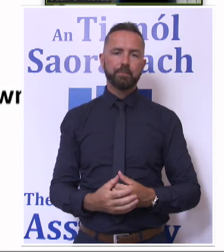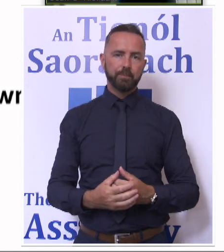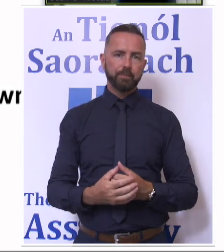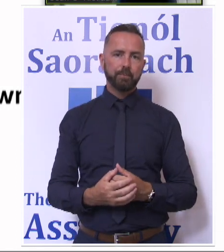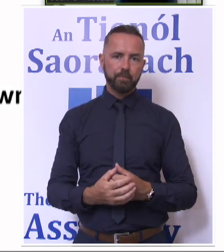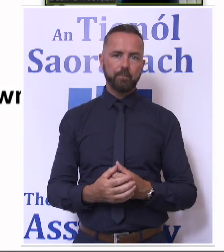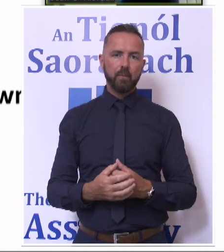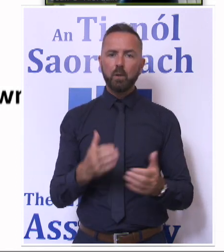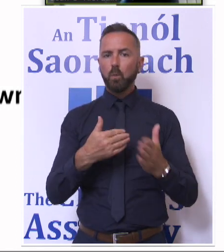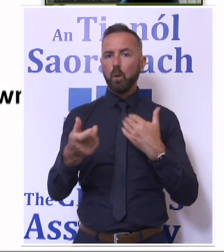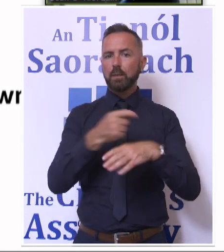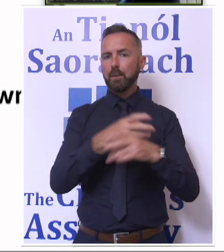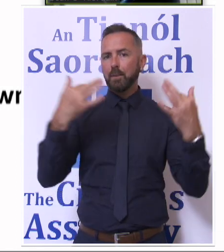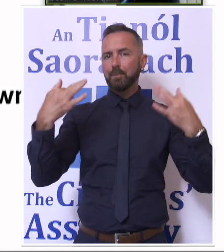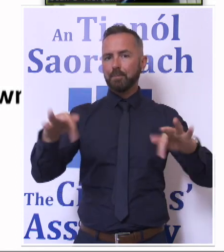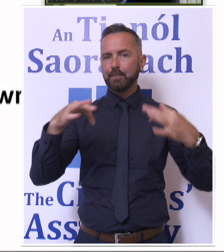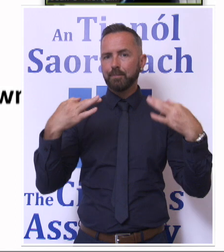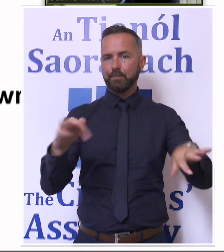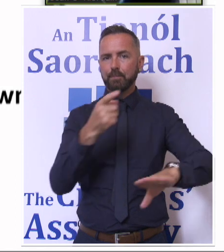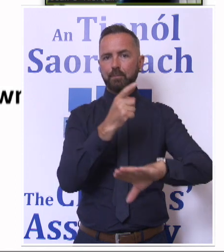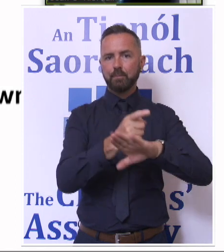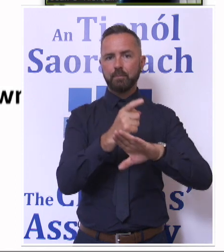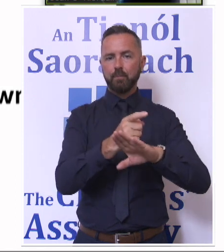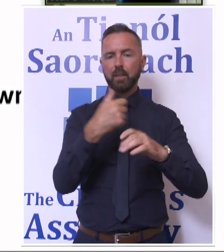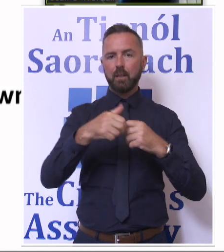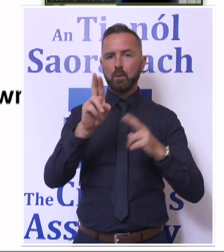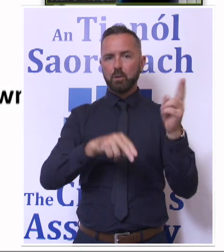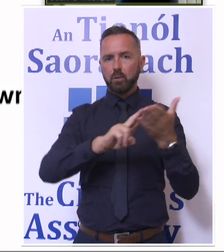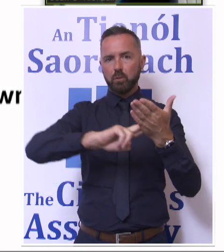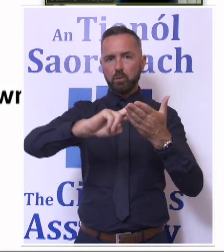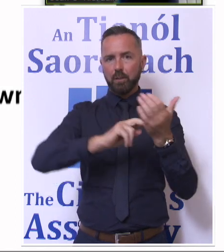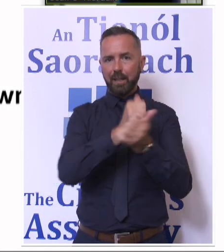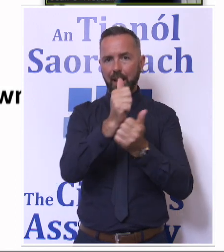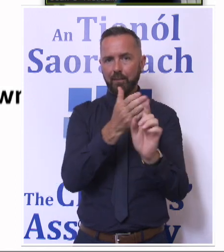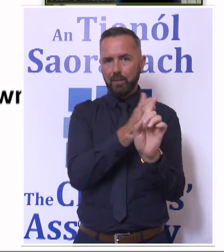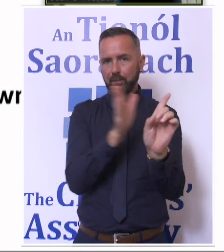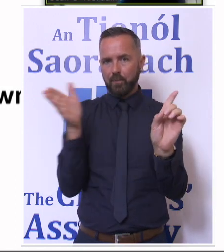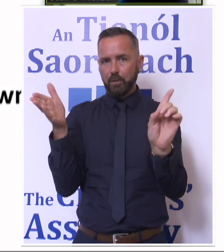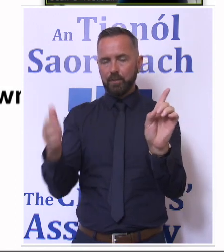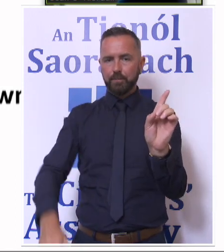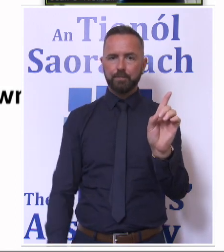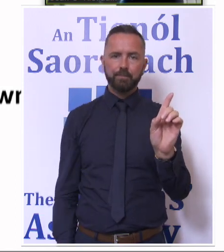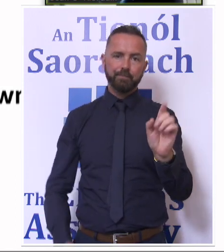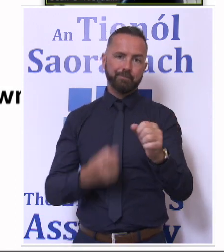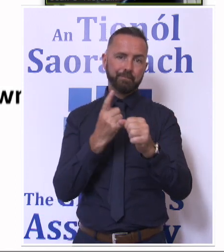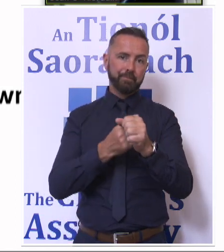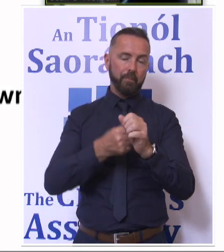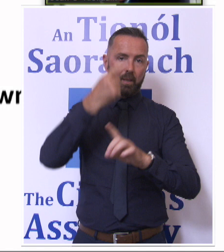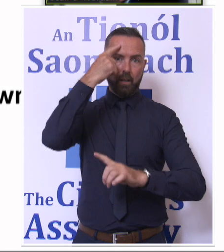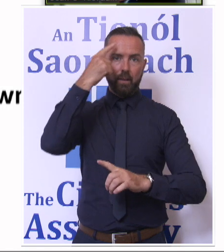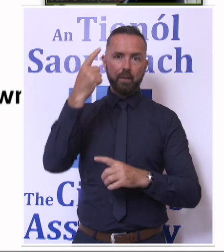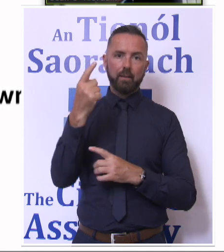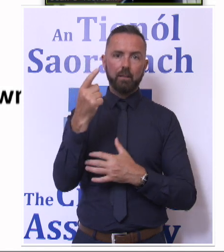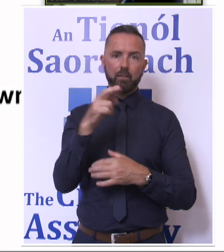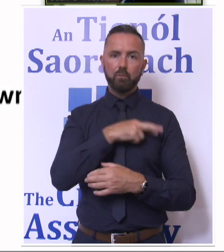particular mistakes that could be made or have been made that we should try and actively avoid? And again, I think Dermot's